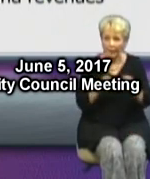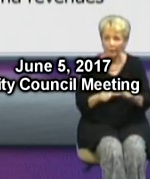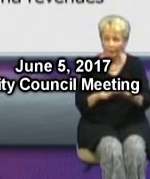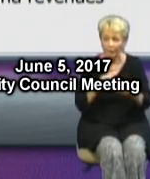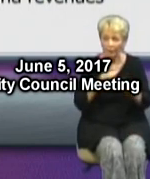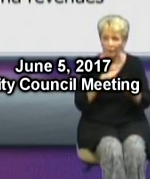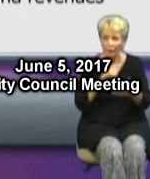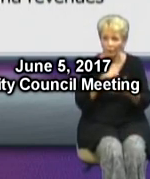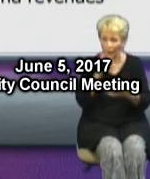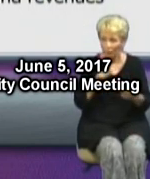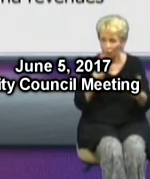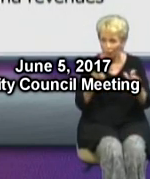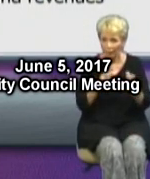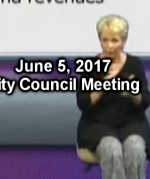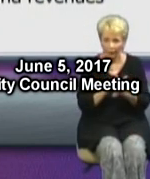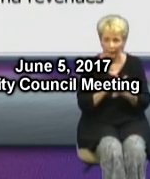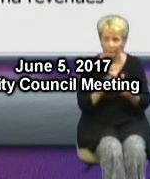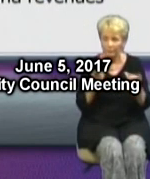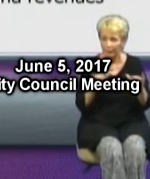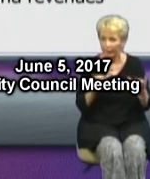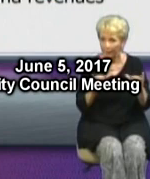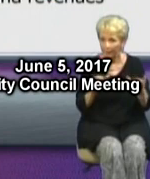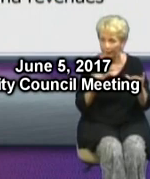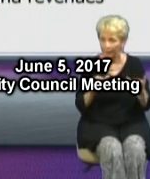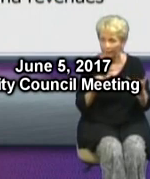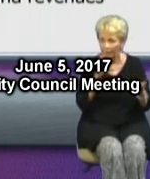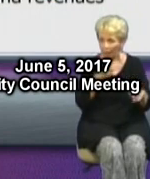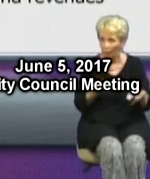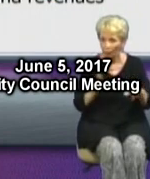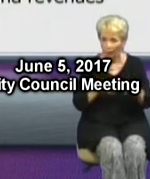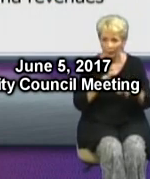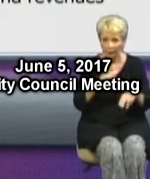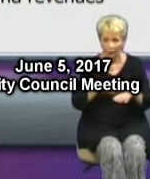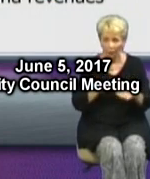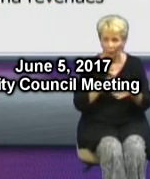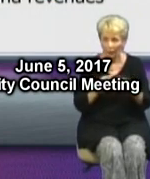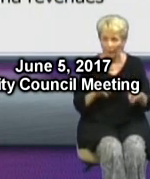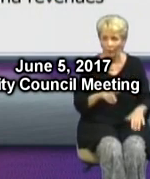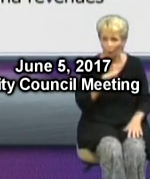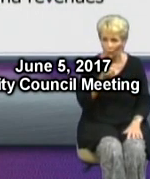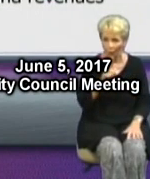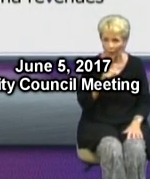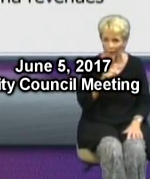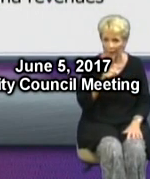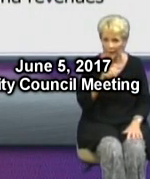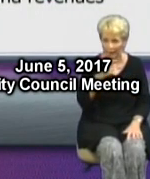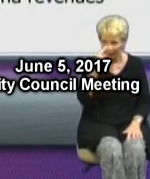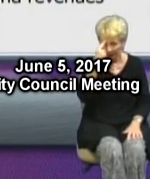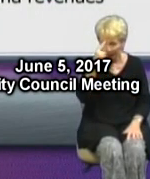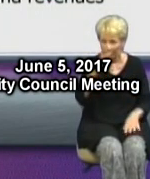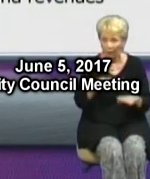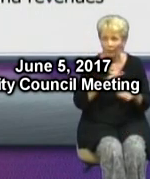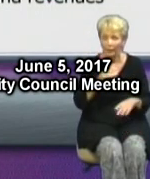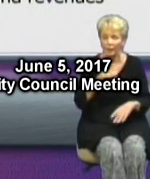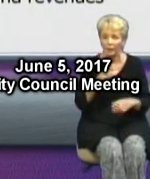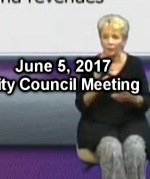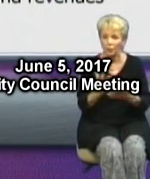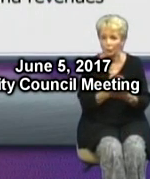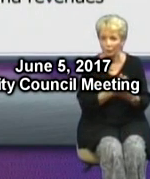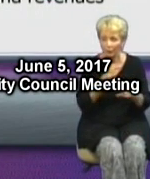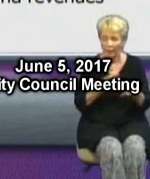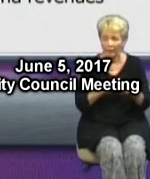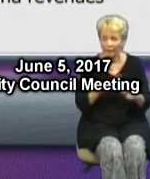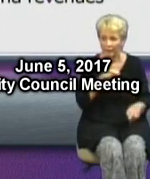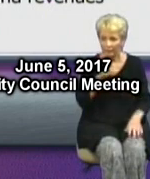that you do not change that amount. You do not raise taxes. 1 cent on that tax rate generates about